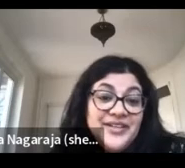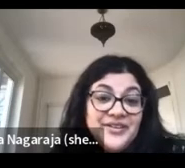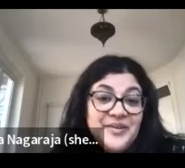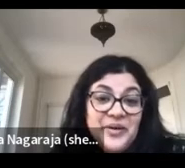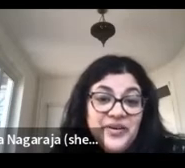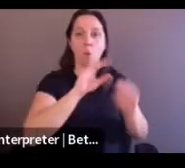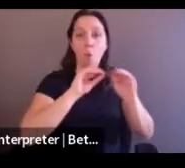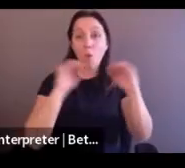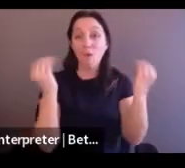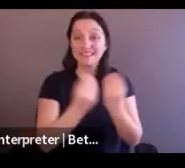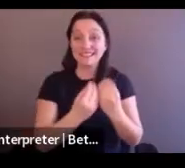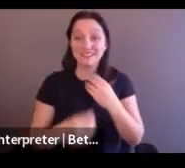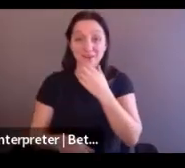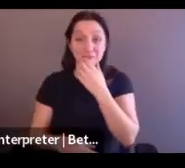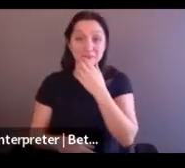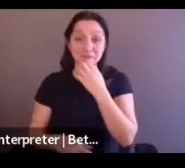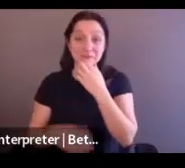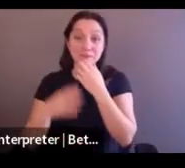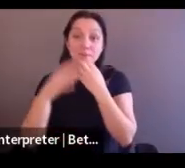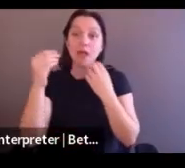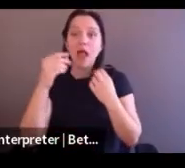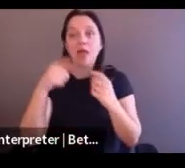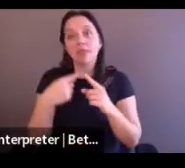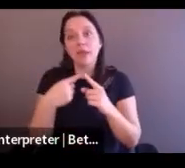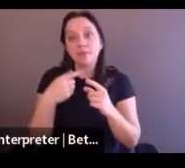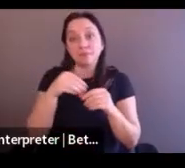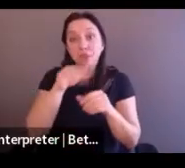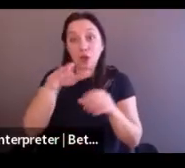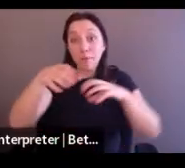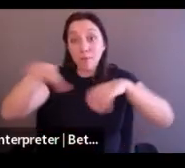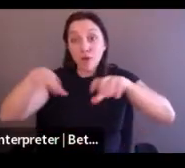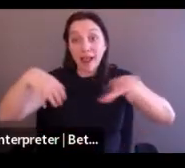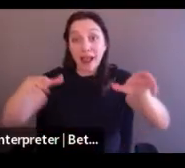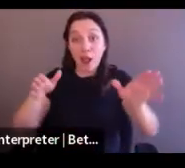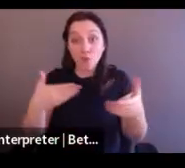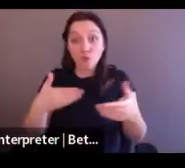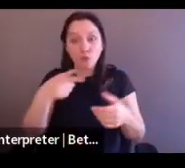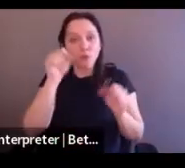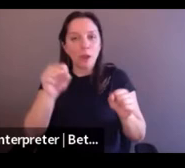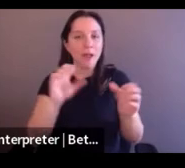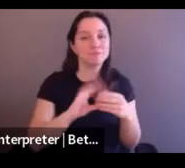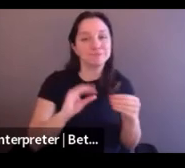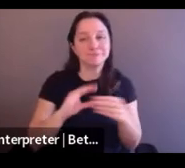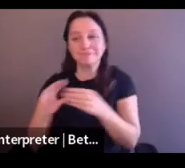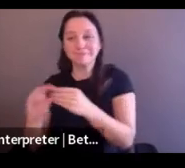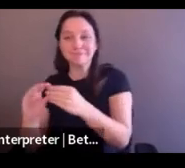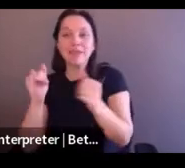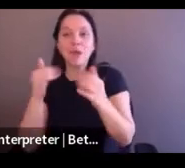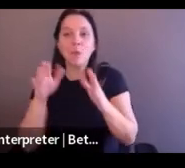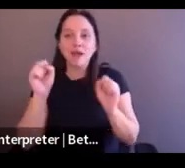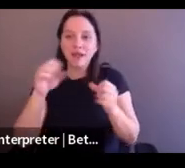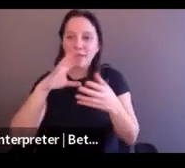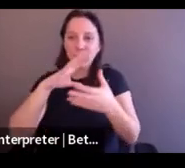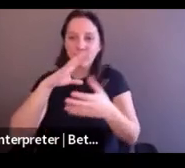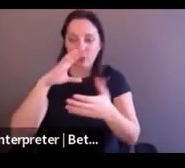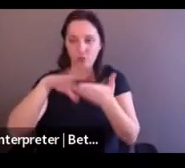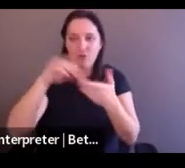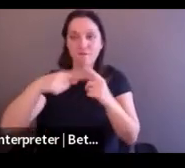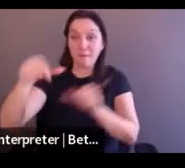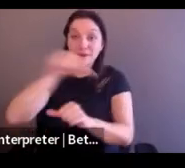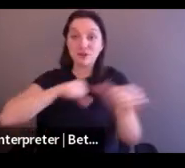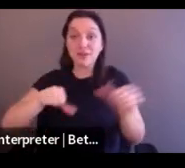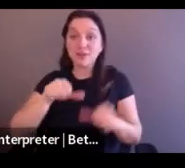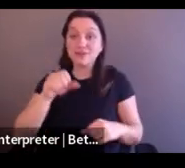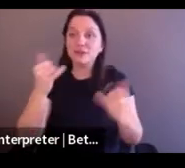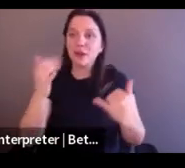we want to hear about what everybody's doing well so we can, you know, benefit from that. Other organizations can benefit from that. So we'll give